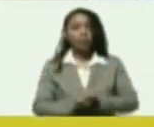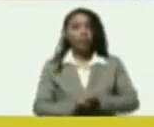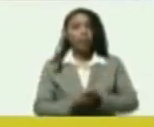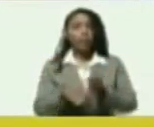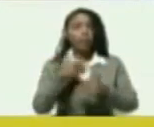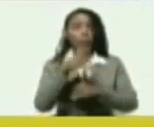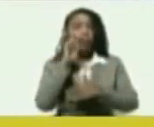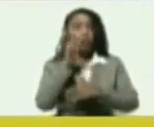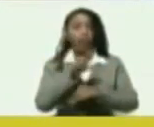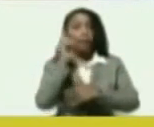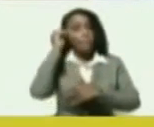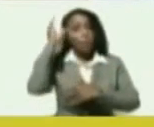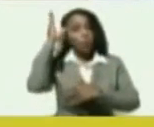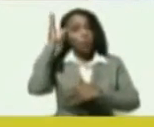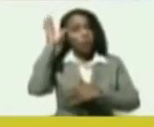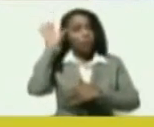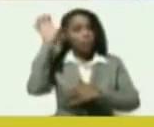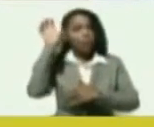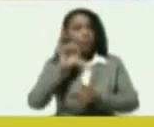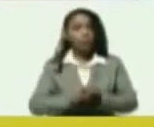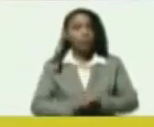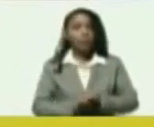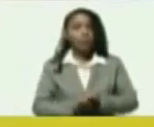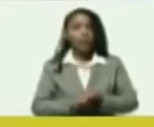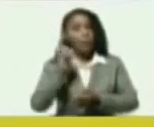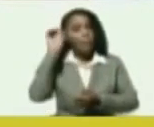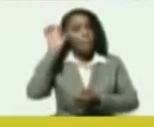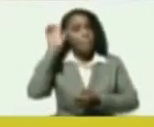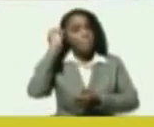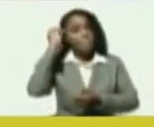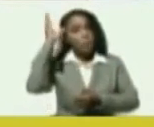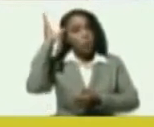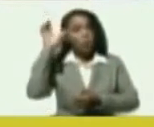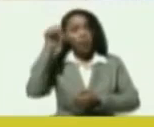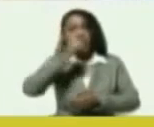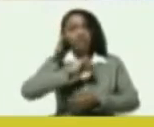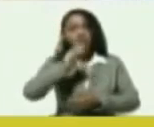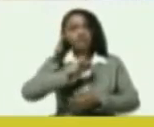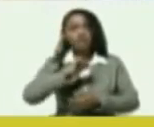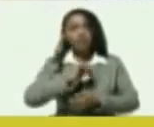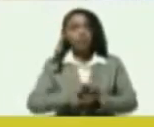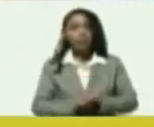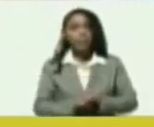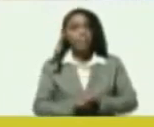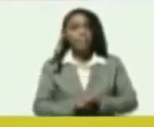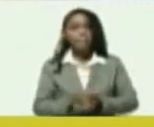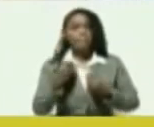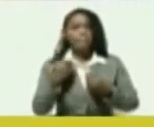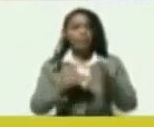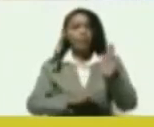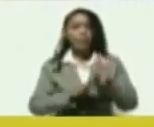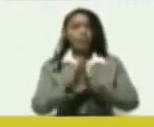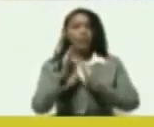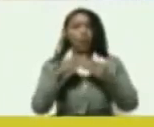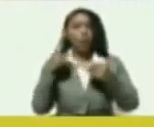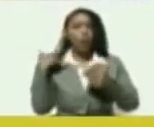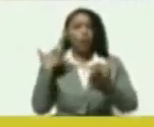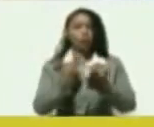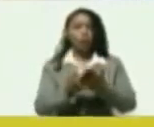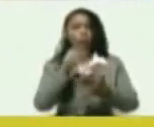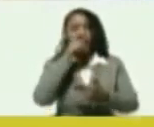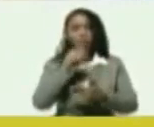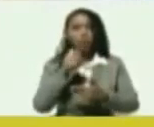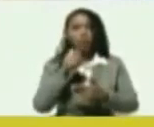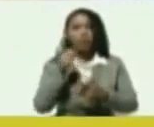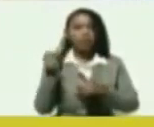growth, after seeing the capacity of the country to resist, to be resilient,